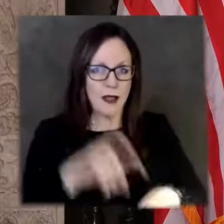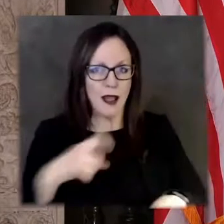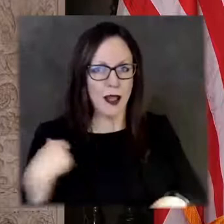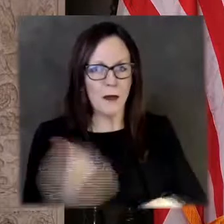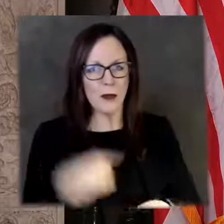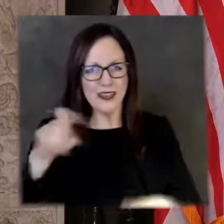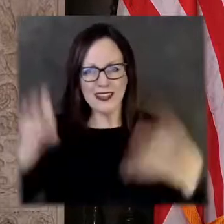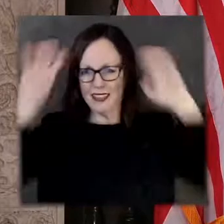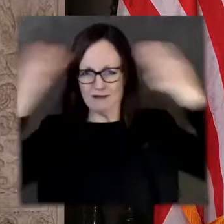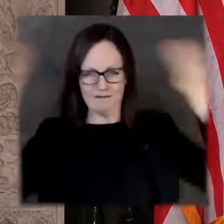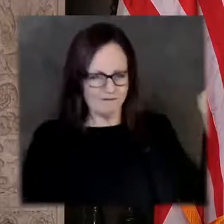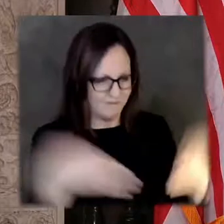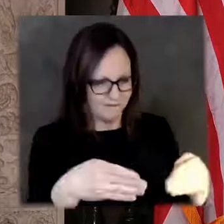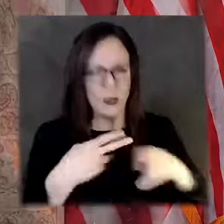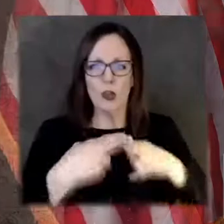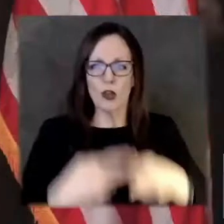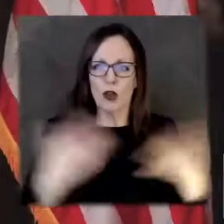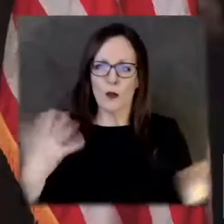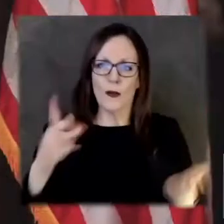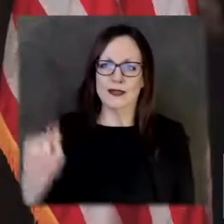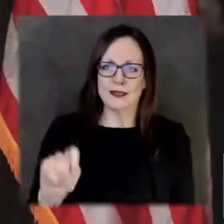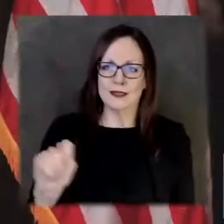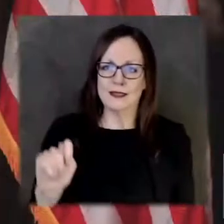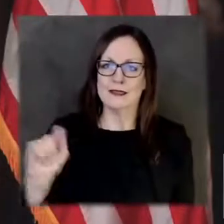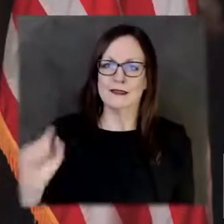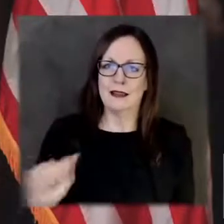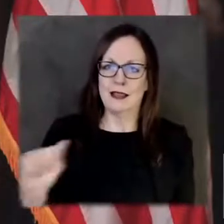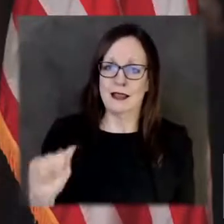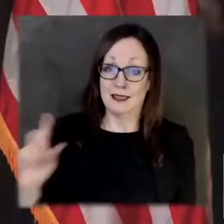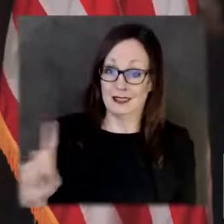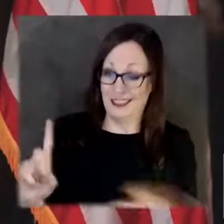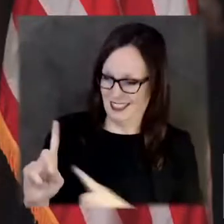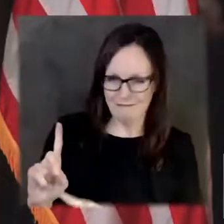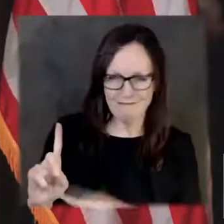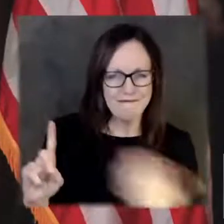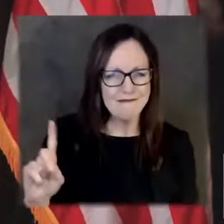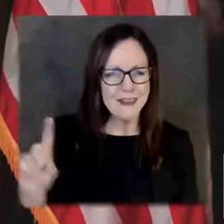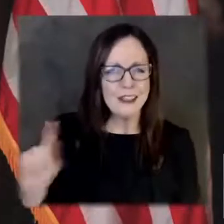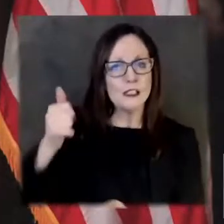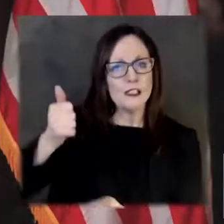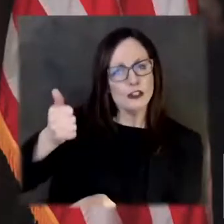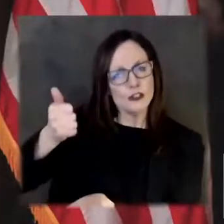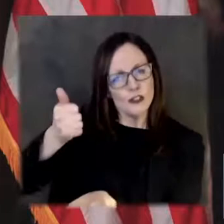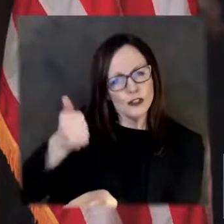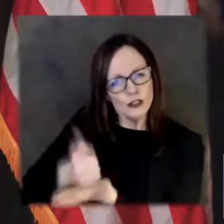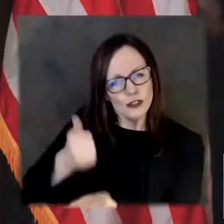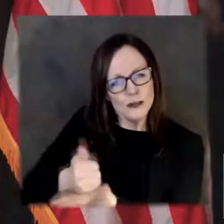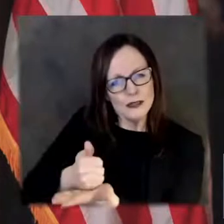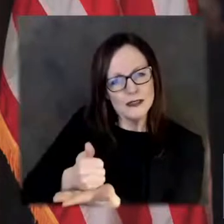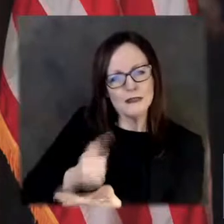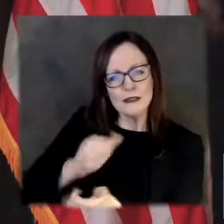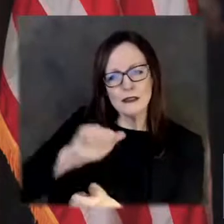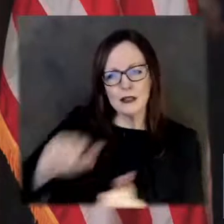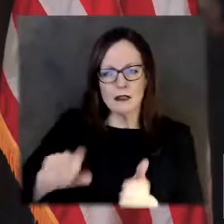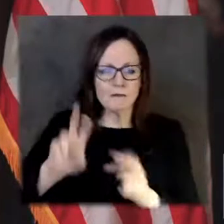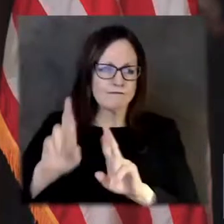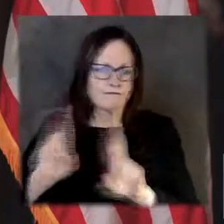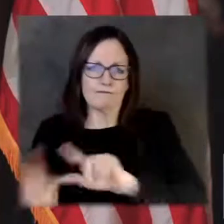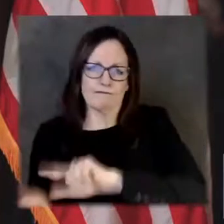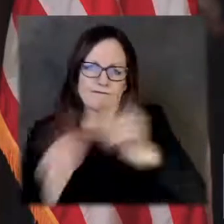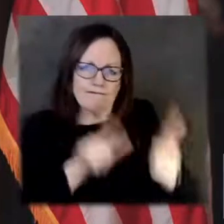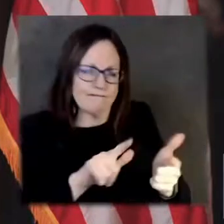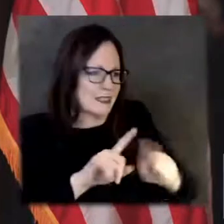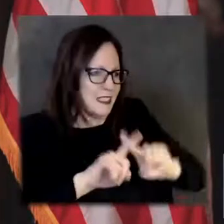to incarceration. A study conducted by the Wisconsin Department of Justice found that by investing in